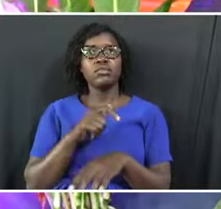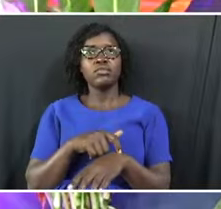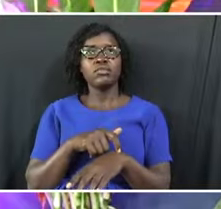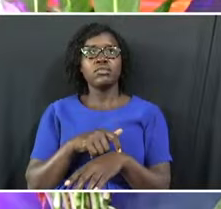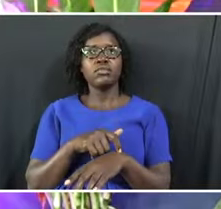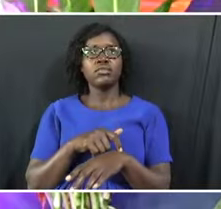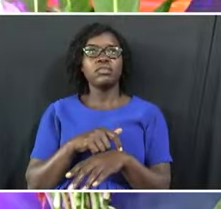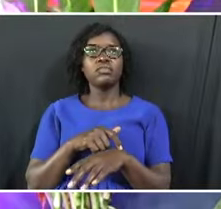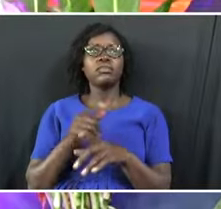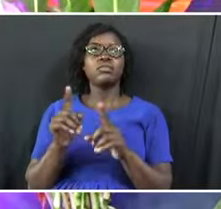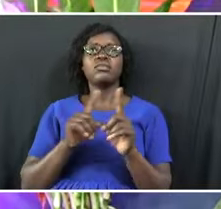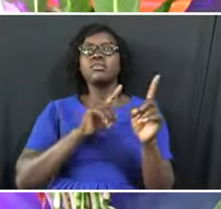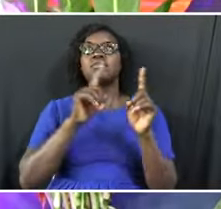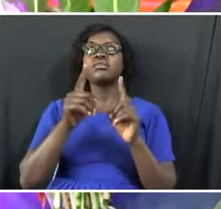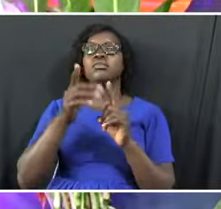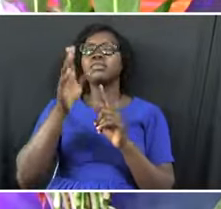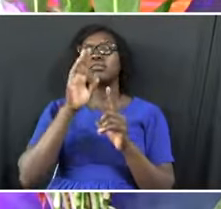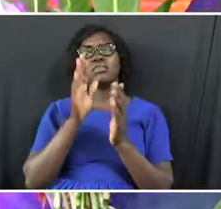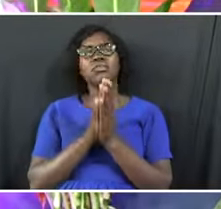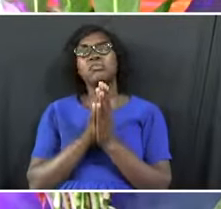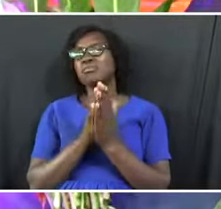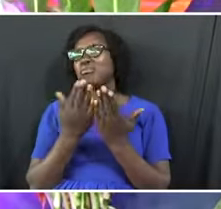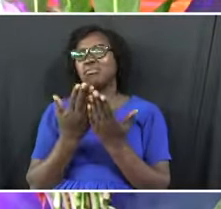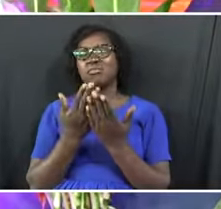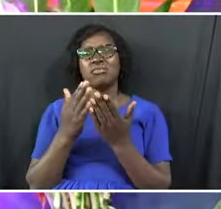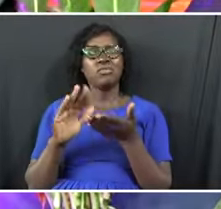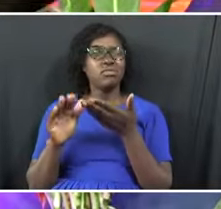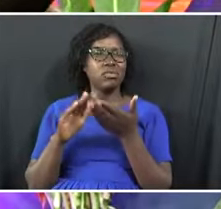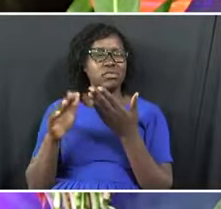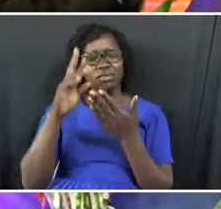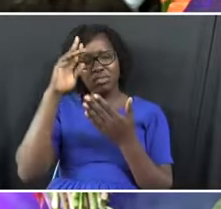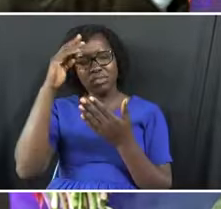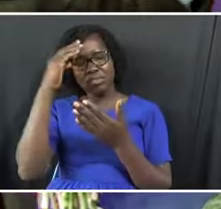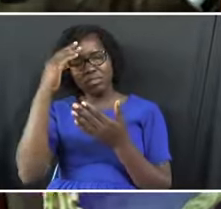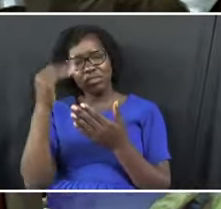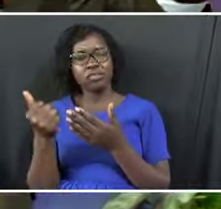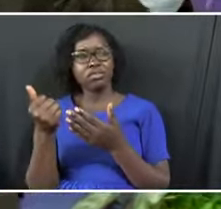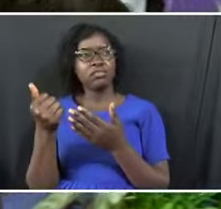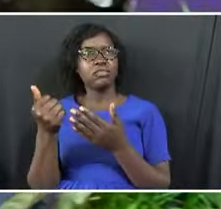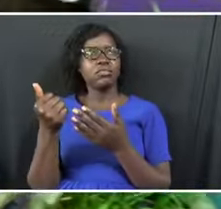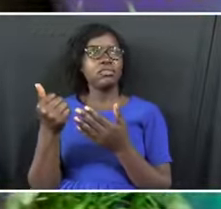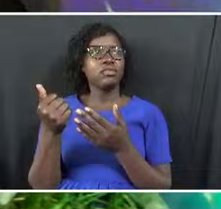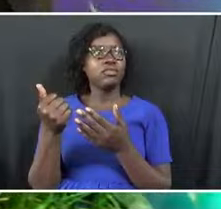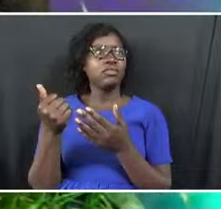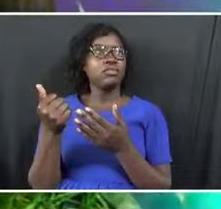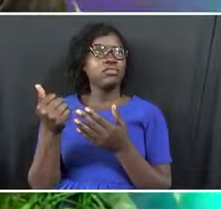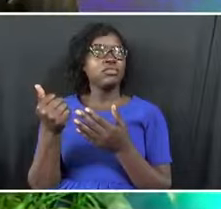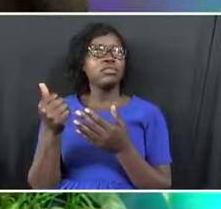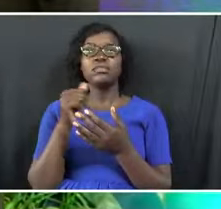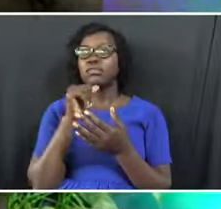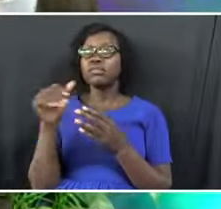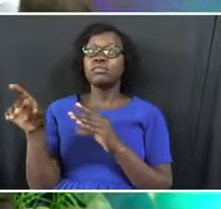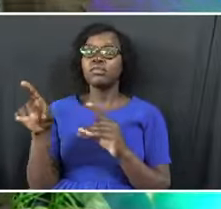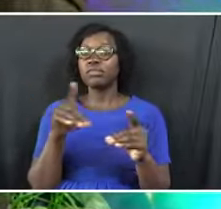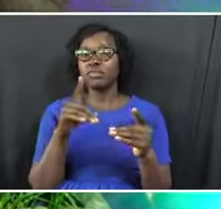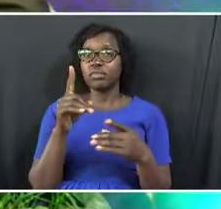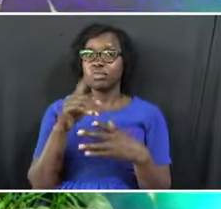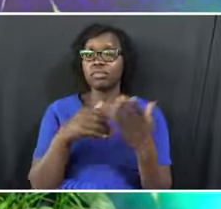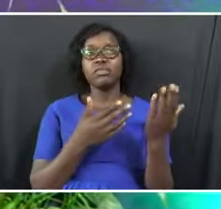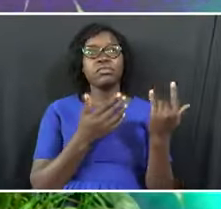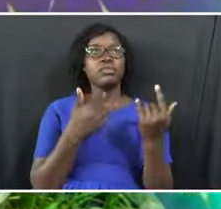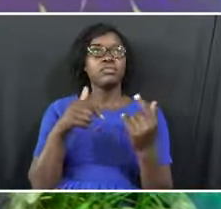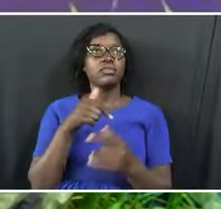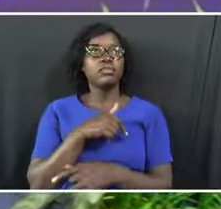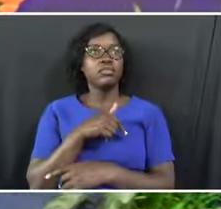to God with varied excuses and reasons to us why we have not done what is